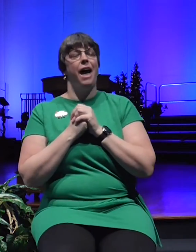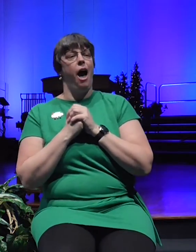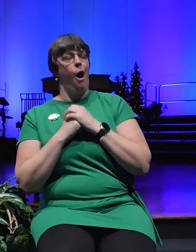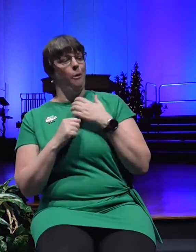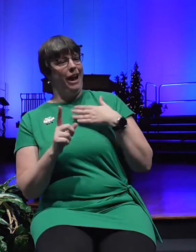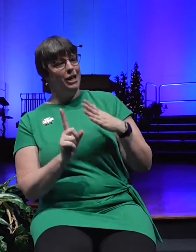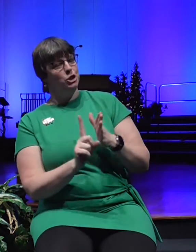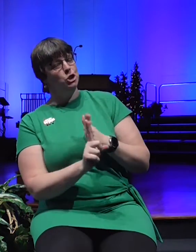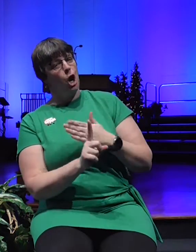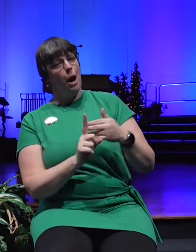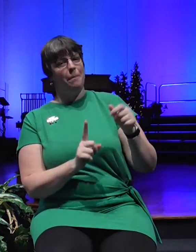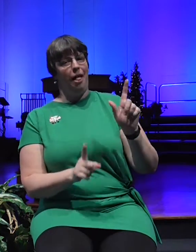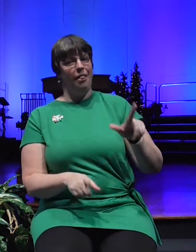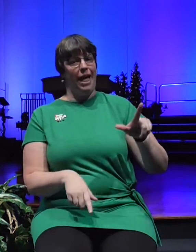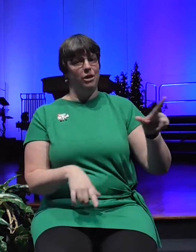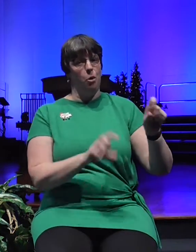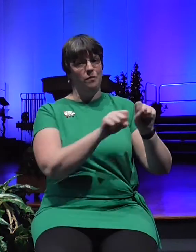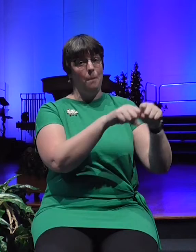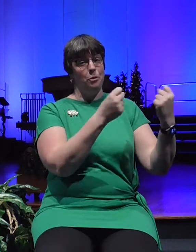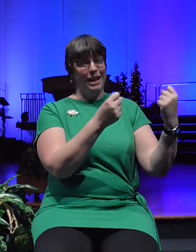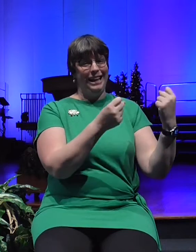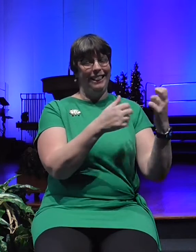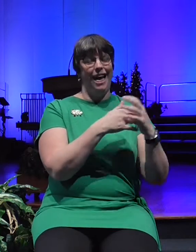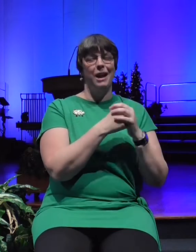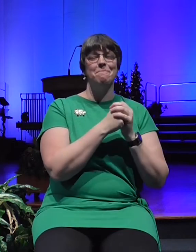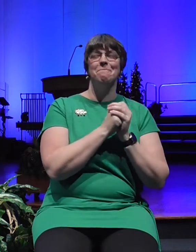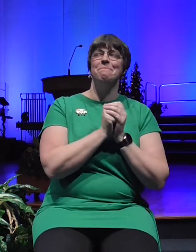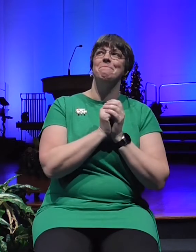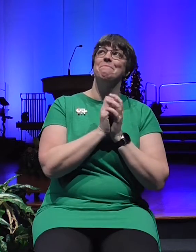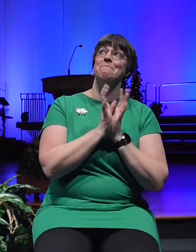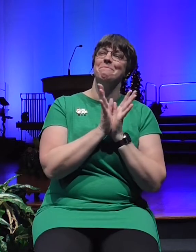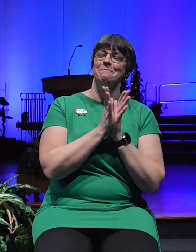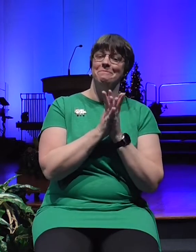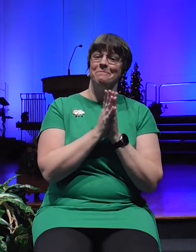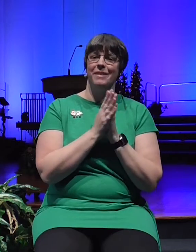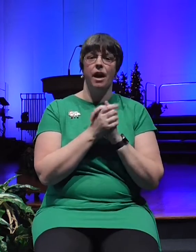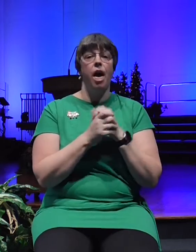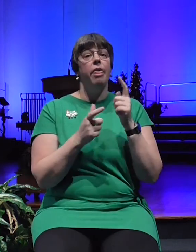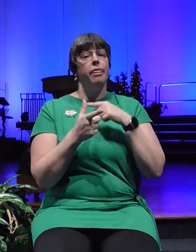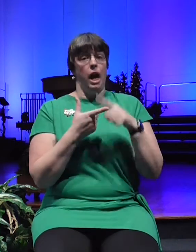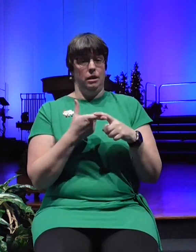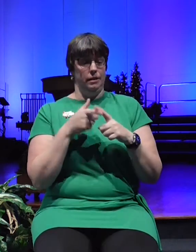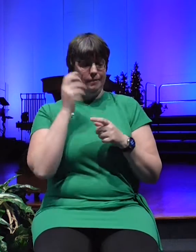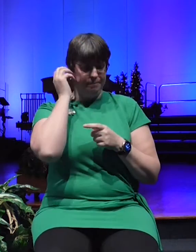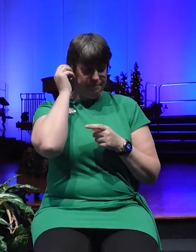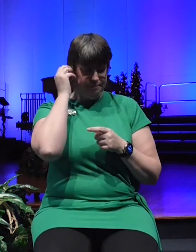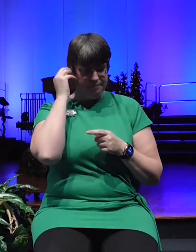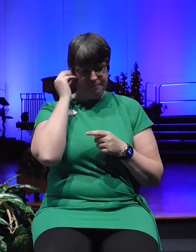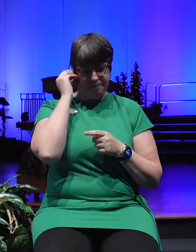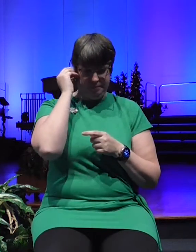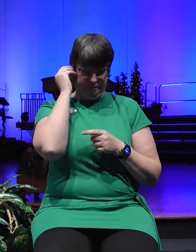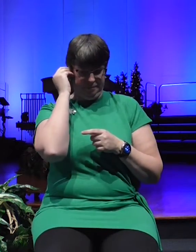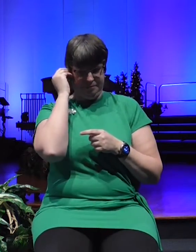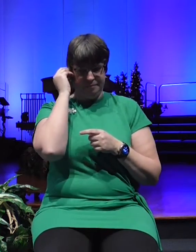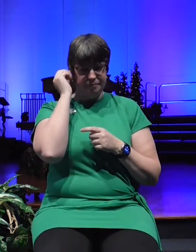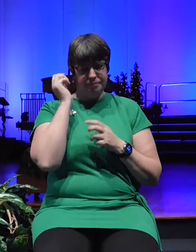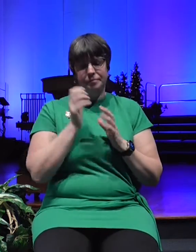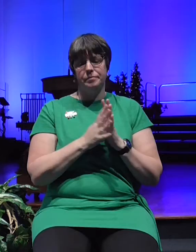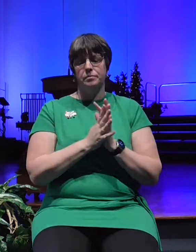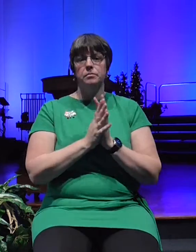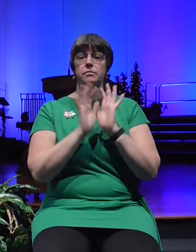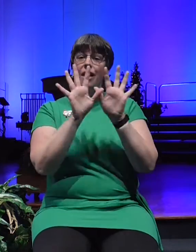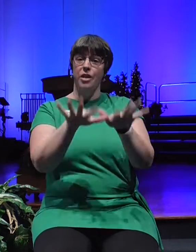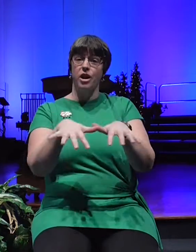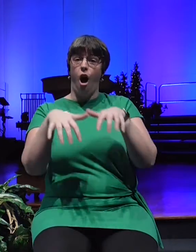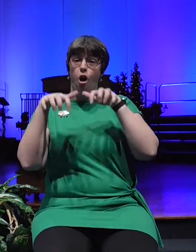And I charmed the landlord out of surrendering the lease. And then the